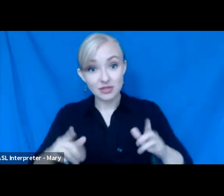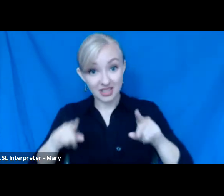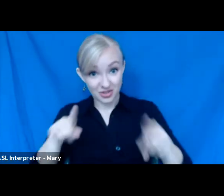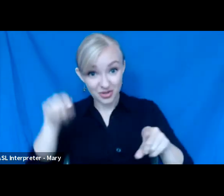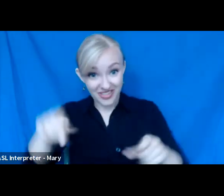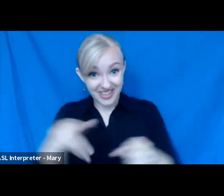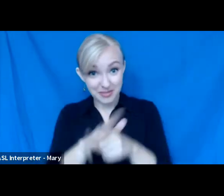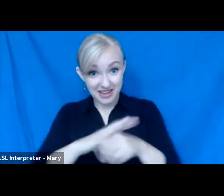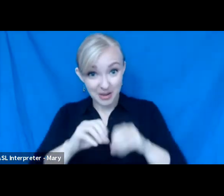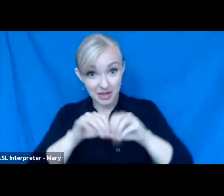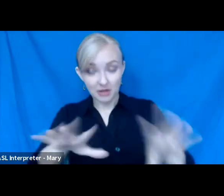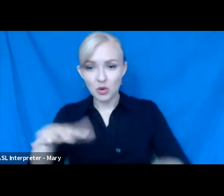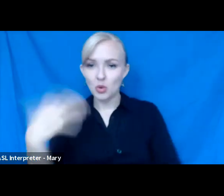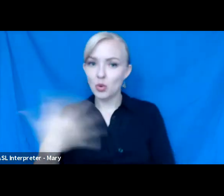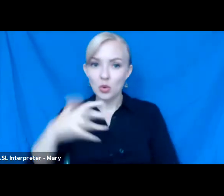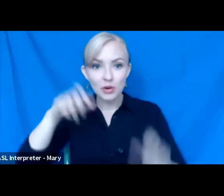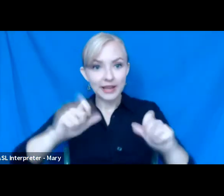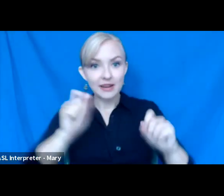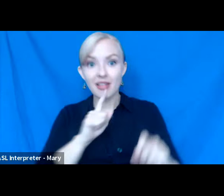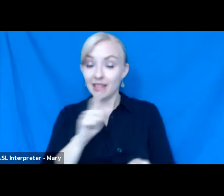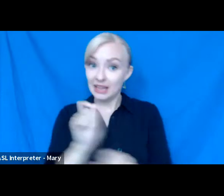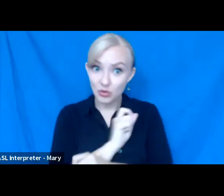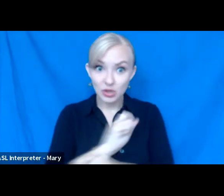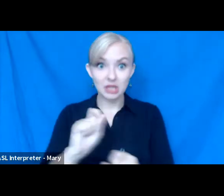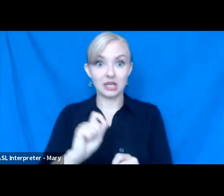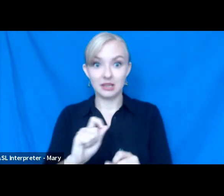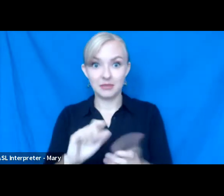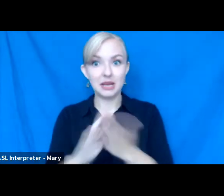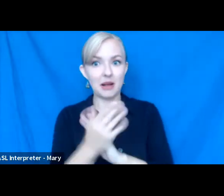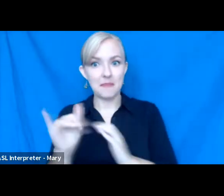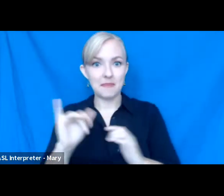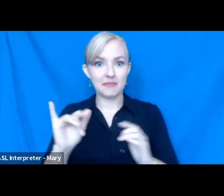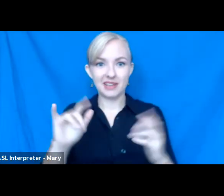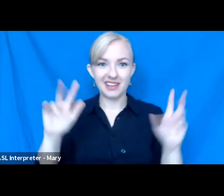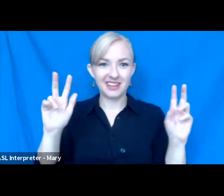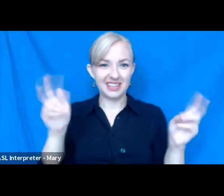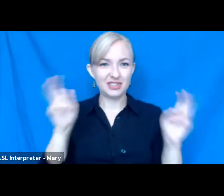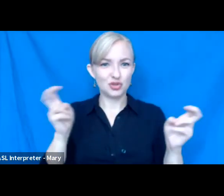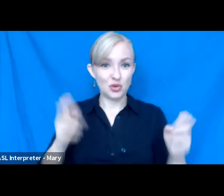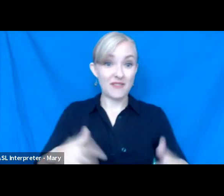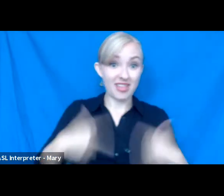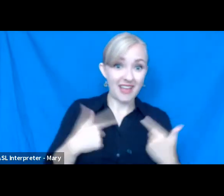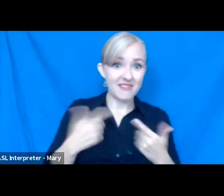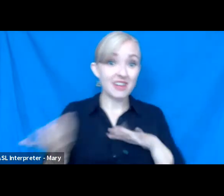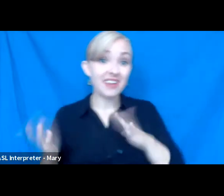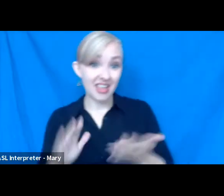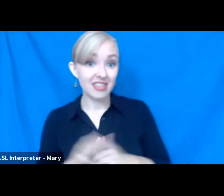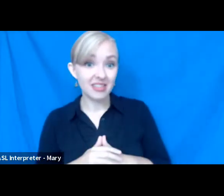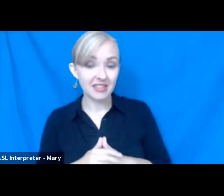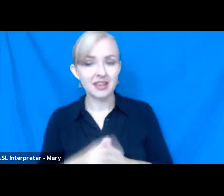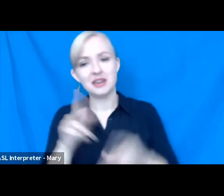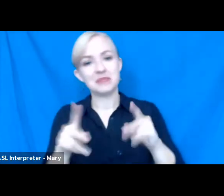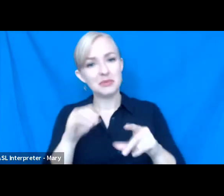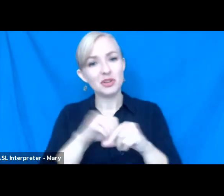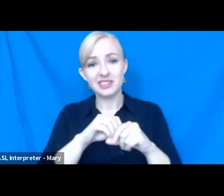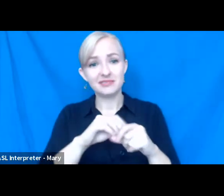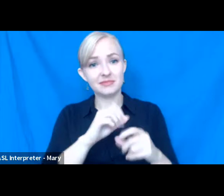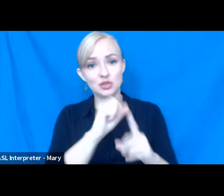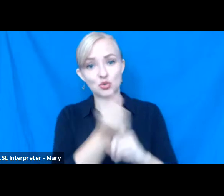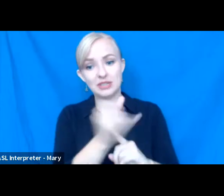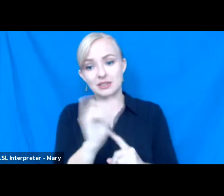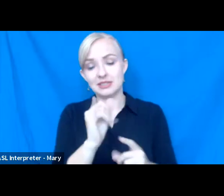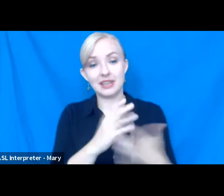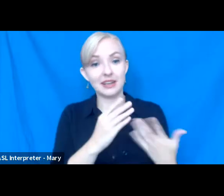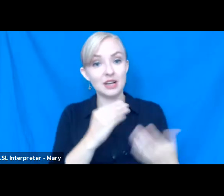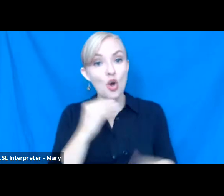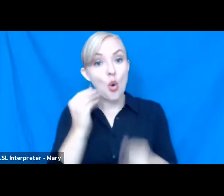pandemic can literally be a matter of life and death, with people in congregate settings like nursing homes and homeless